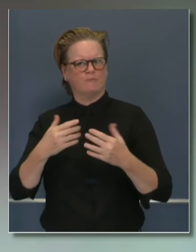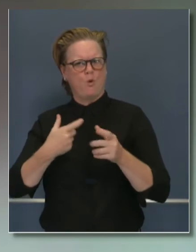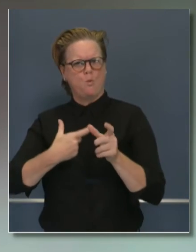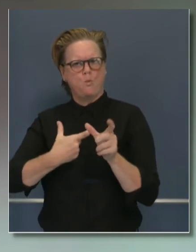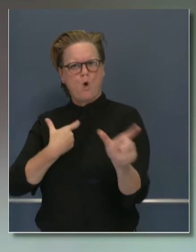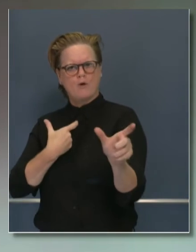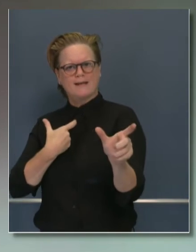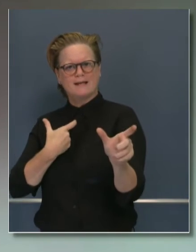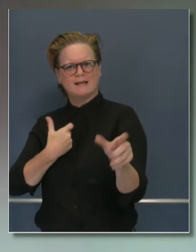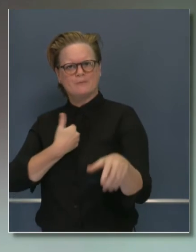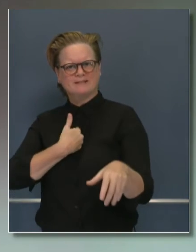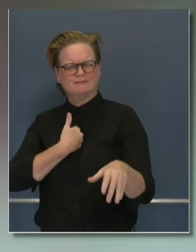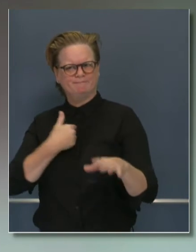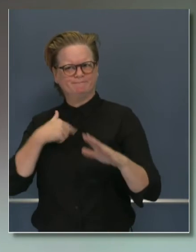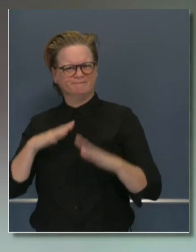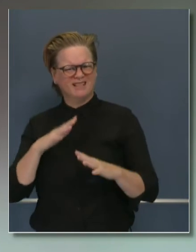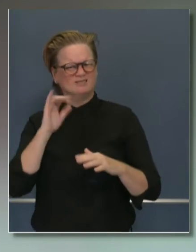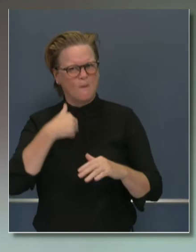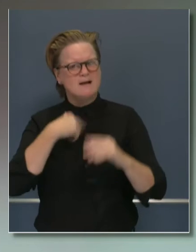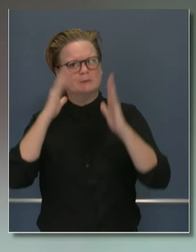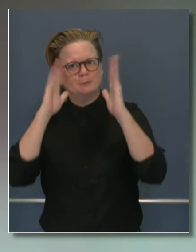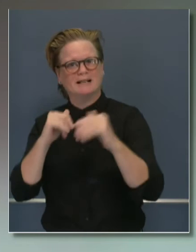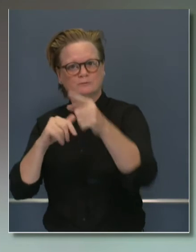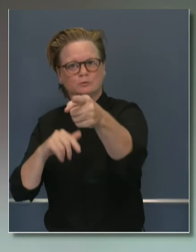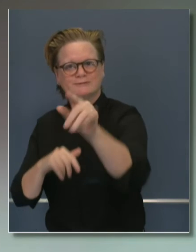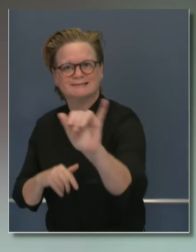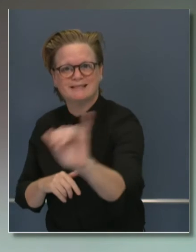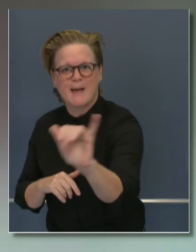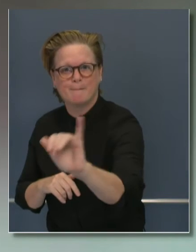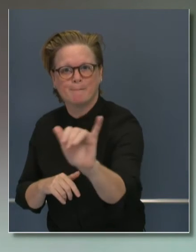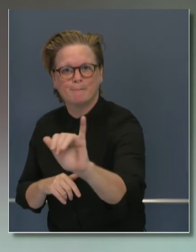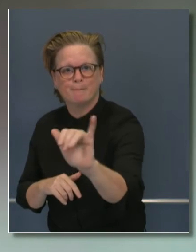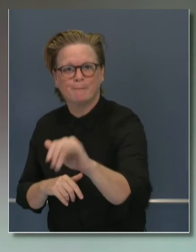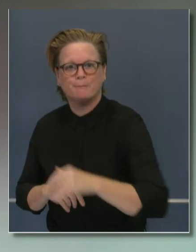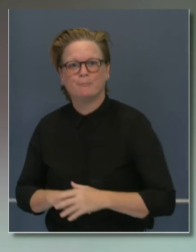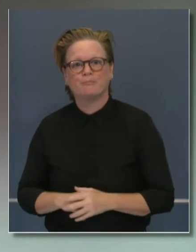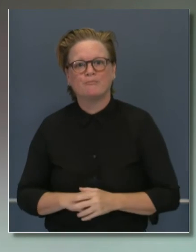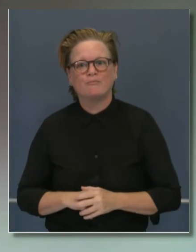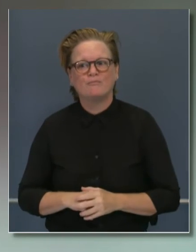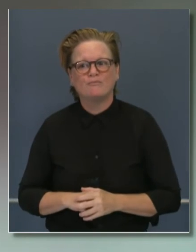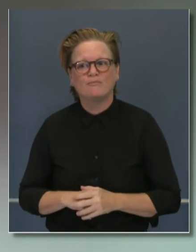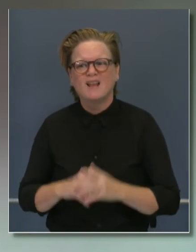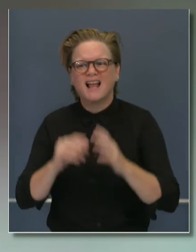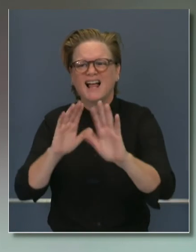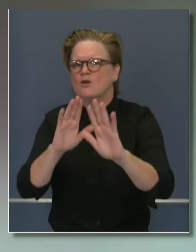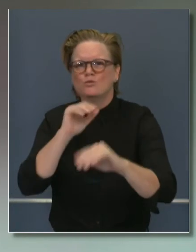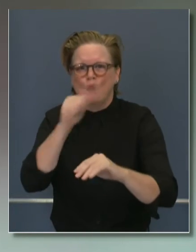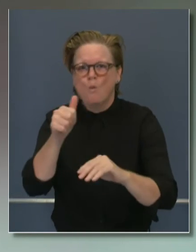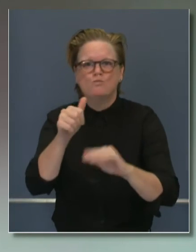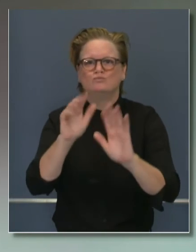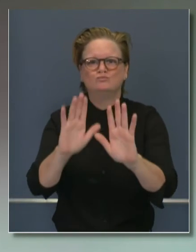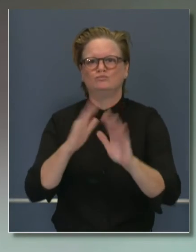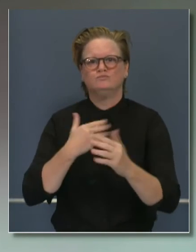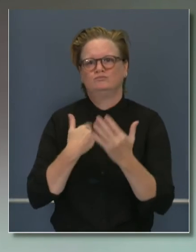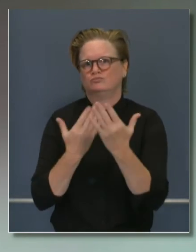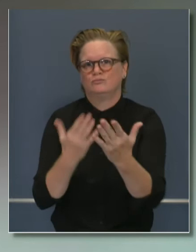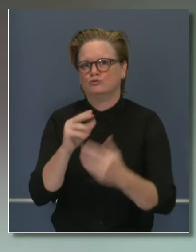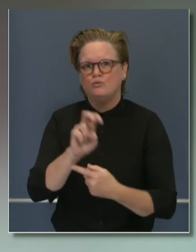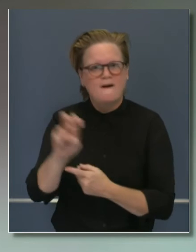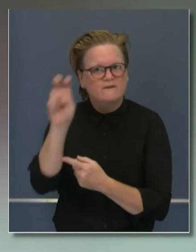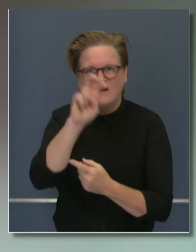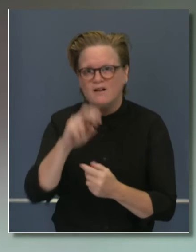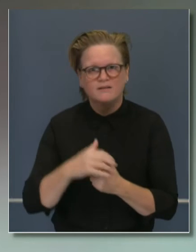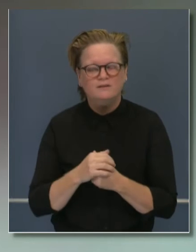know that even across the state, we're asking you to keep as local as you can. Don't travel beyond just a few